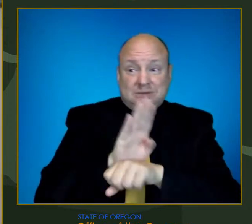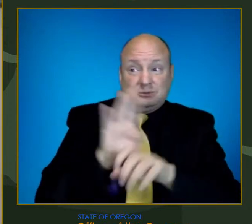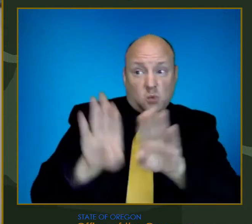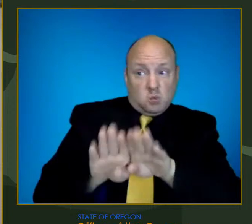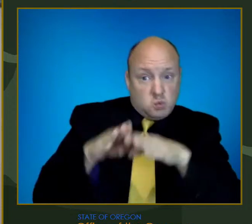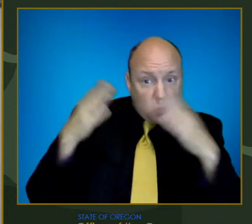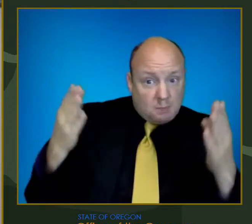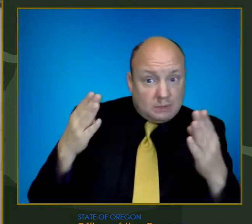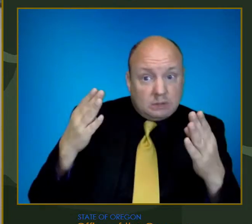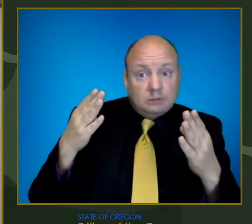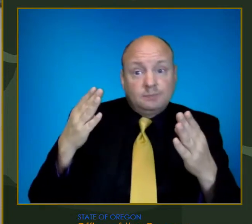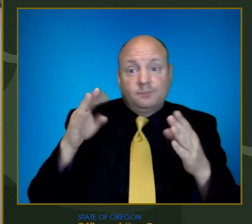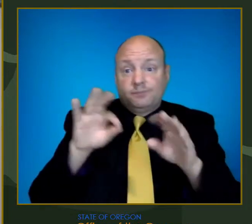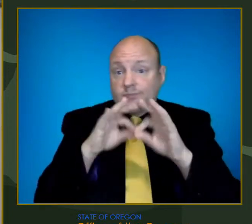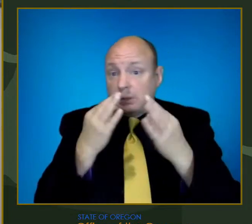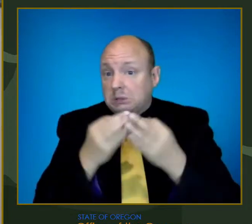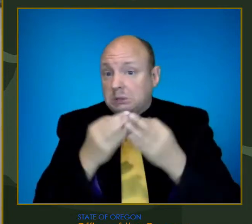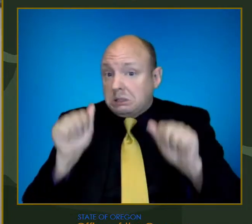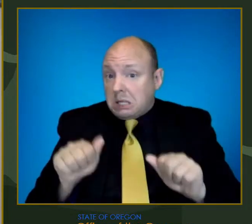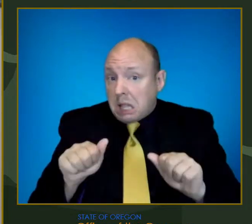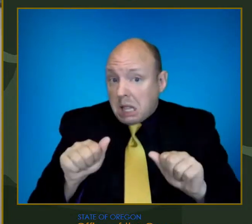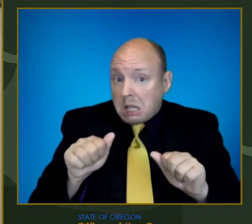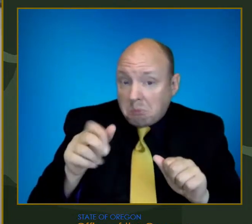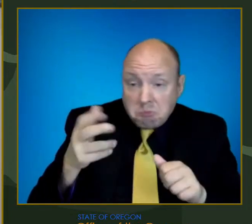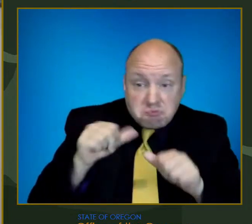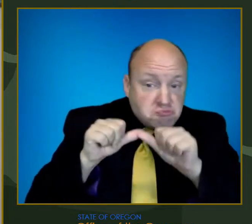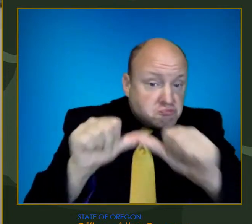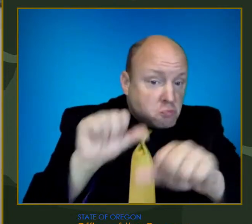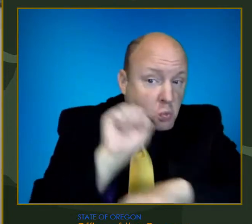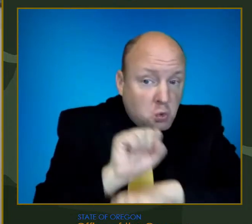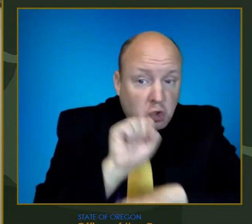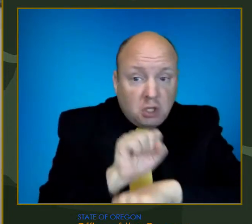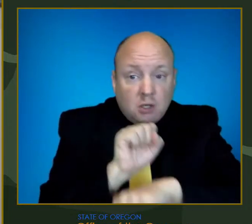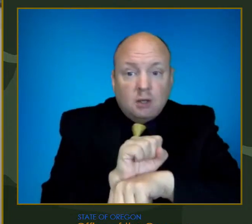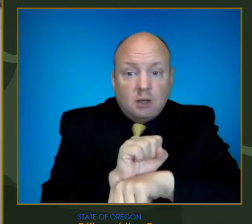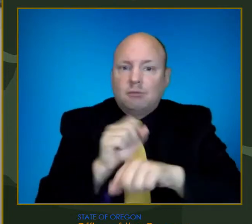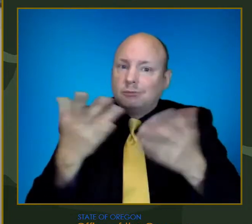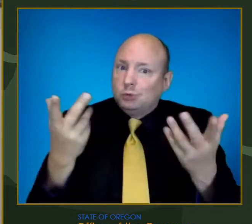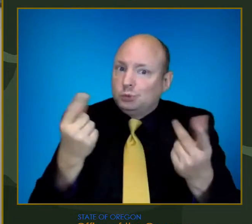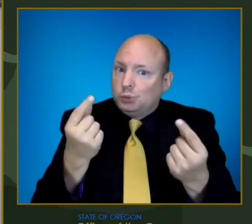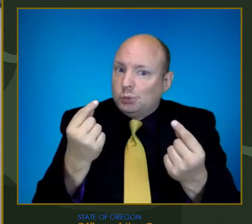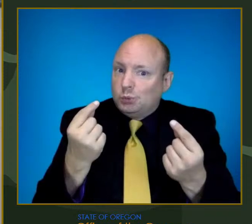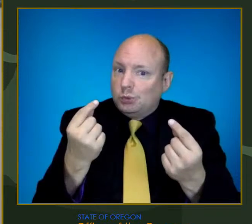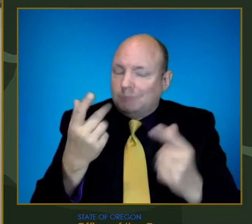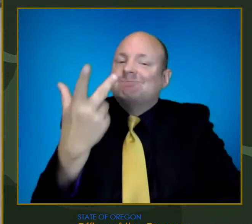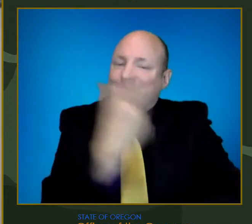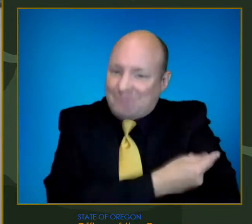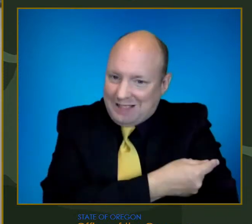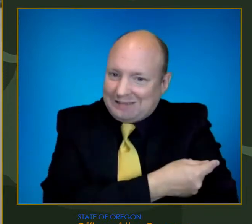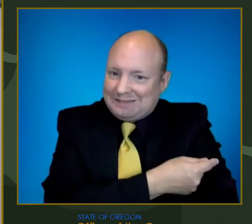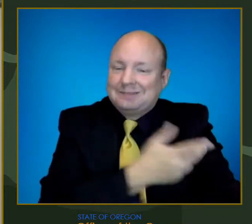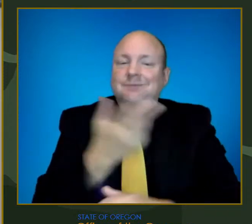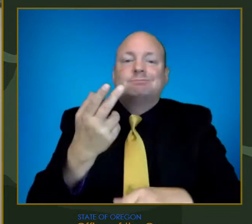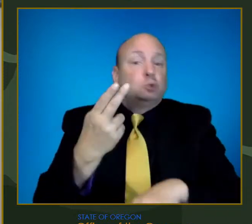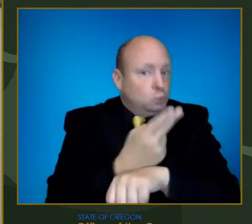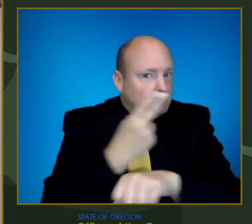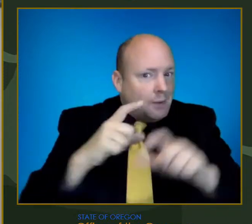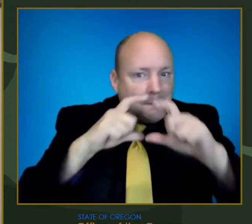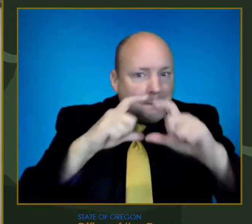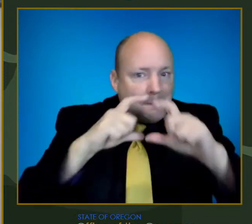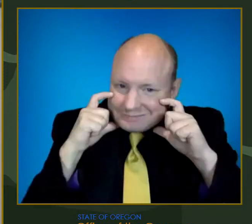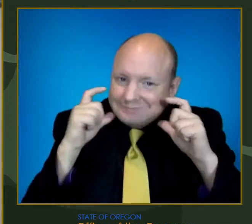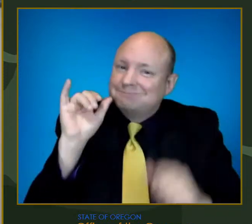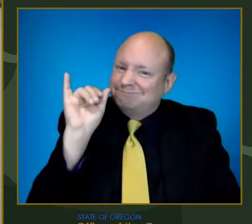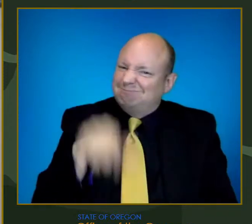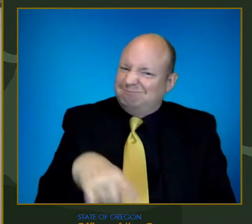families working is to get vaccinated and to wear your mask. With that, I'll turn it over to